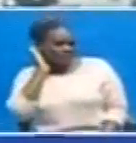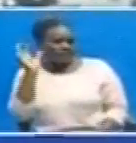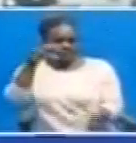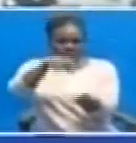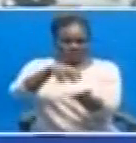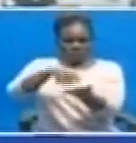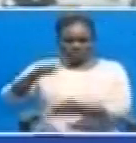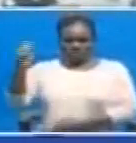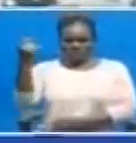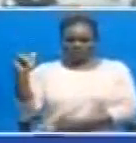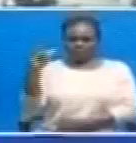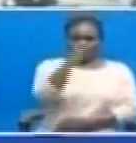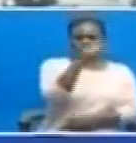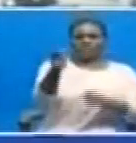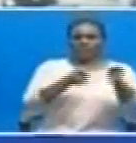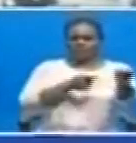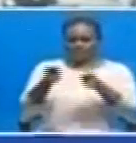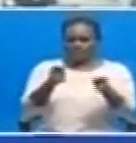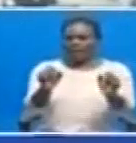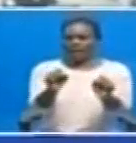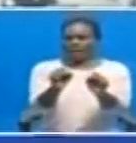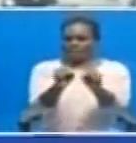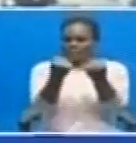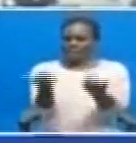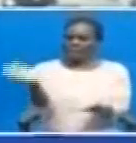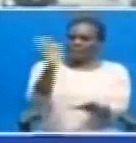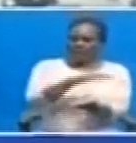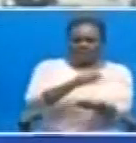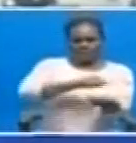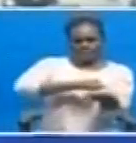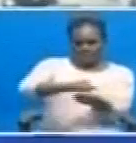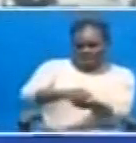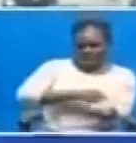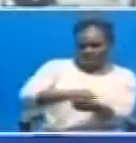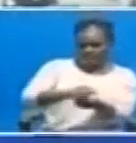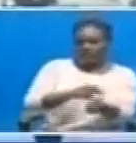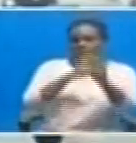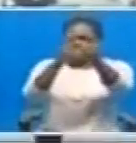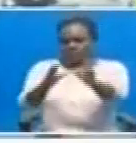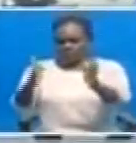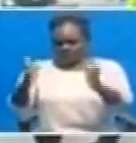KQ, with management grilling sessions set to resume on Friday. Charles Kitonga, KTN News.